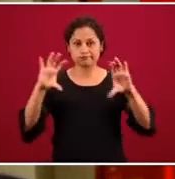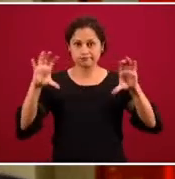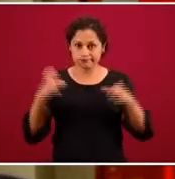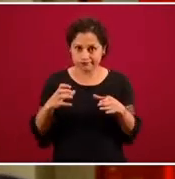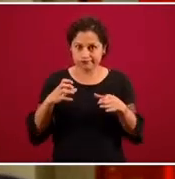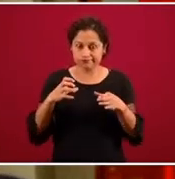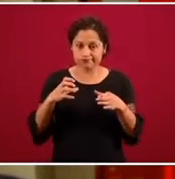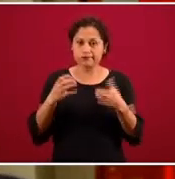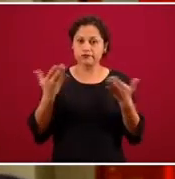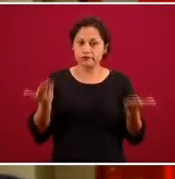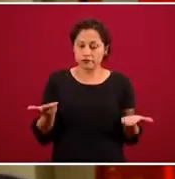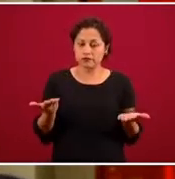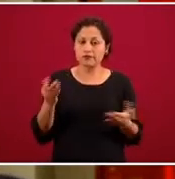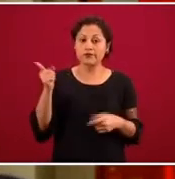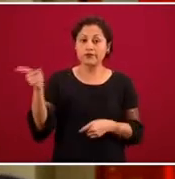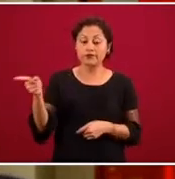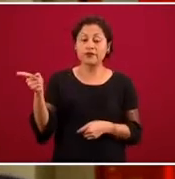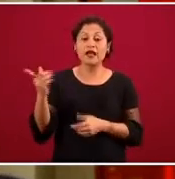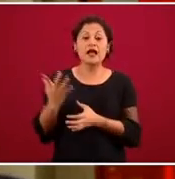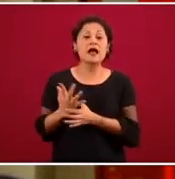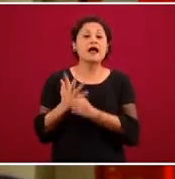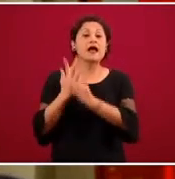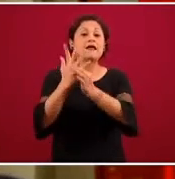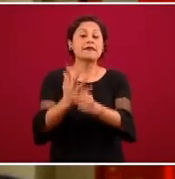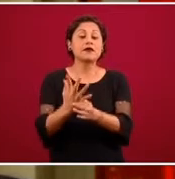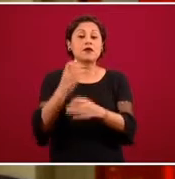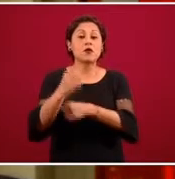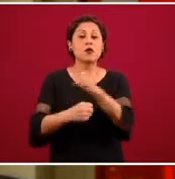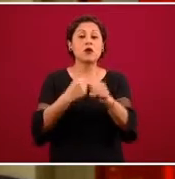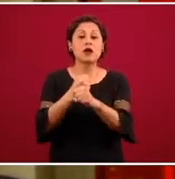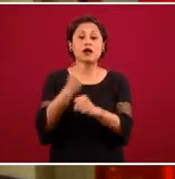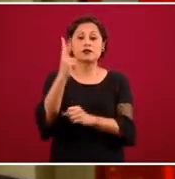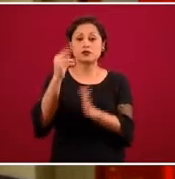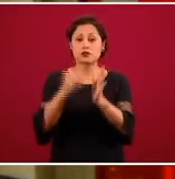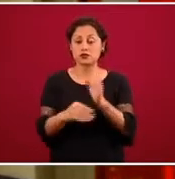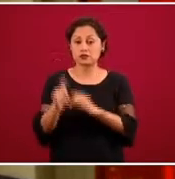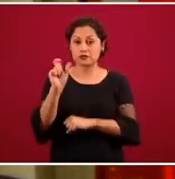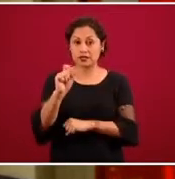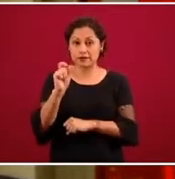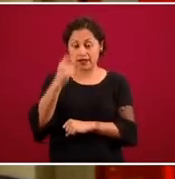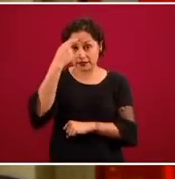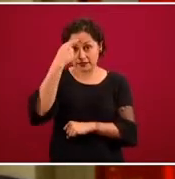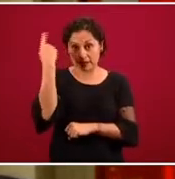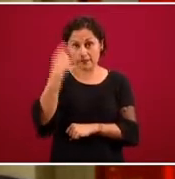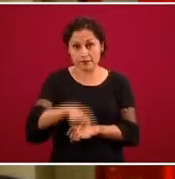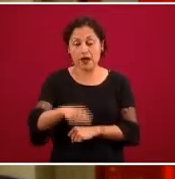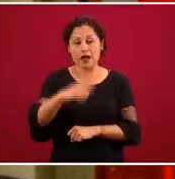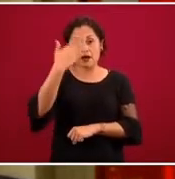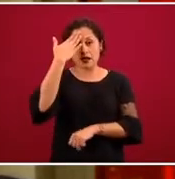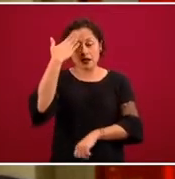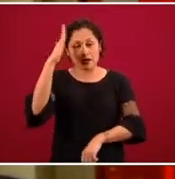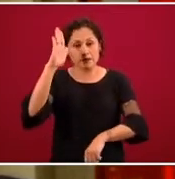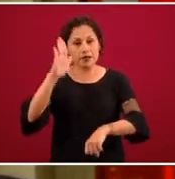they just declared that 2020 was the year of childbirth and nursing.